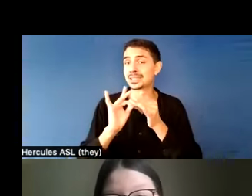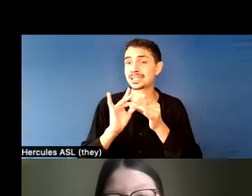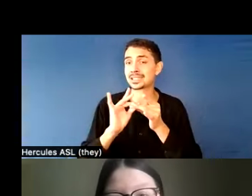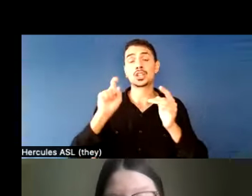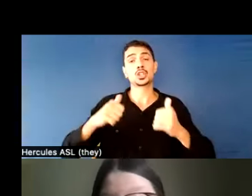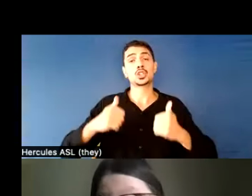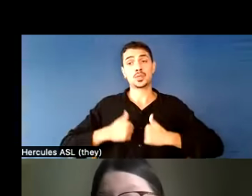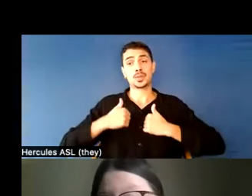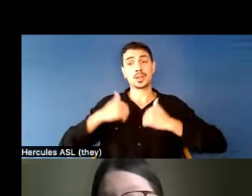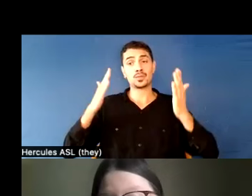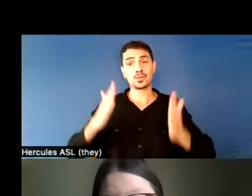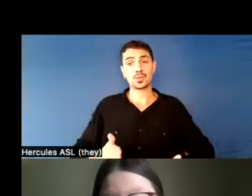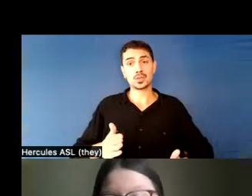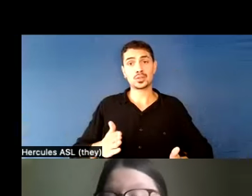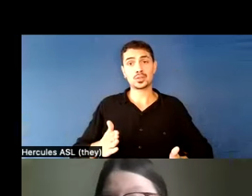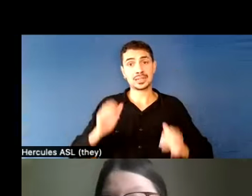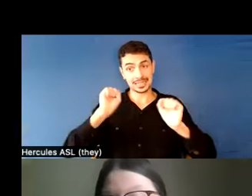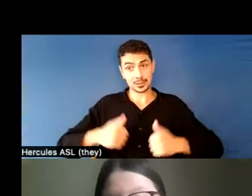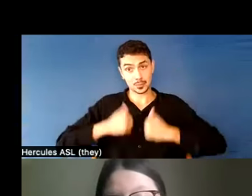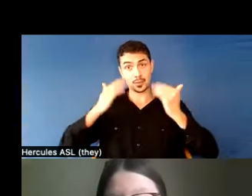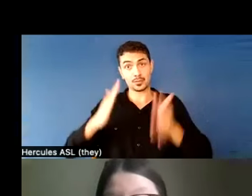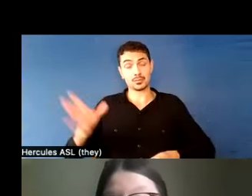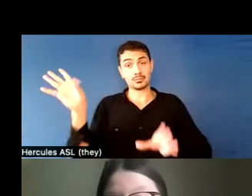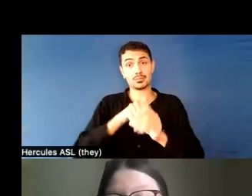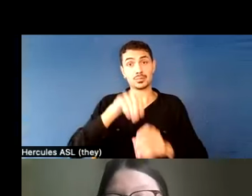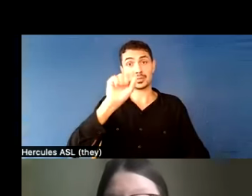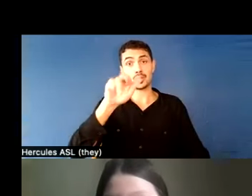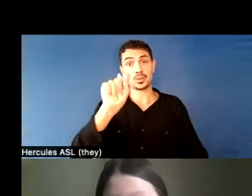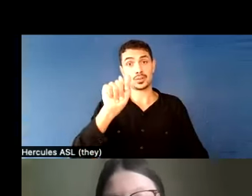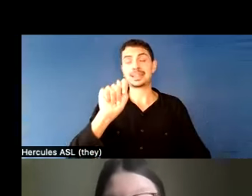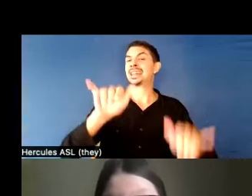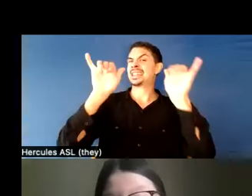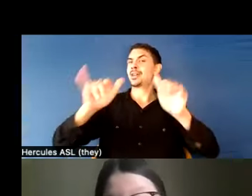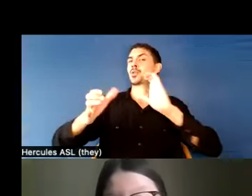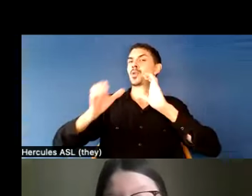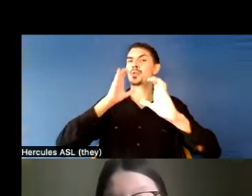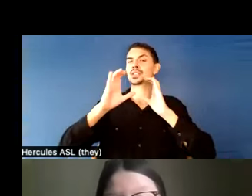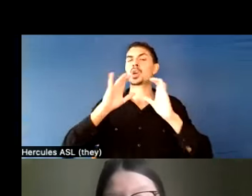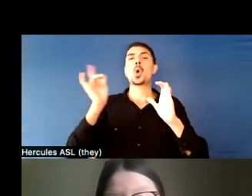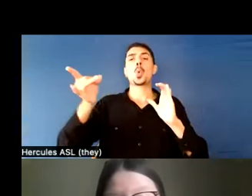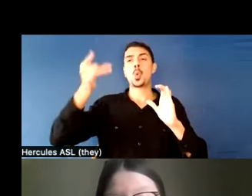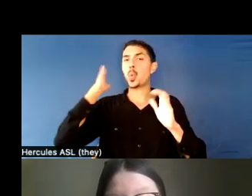to be on a SART? That's a whole conversation that people get very, very heated about.